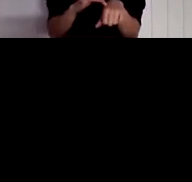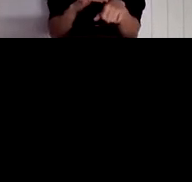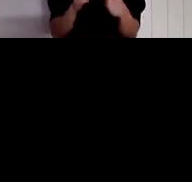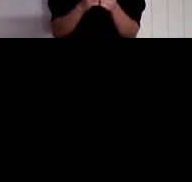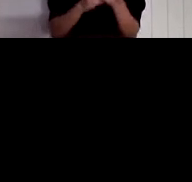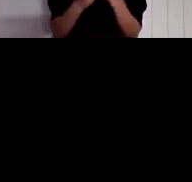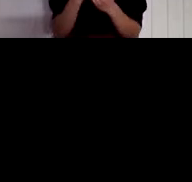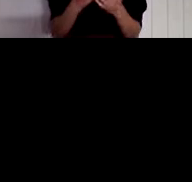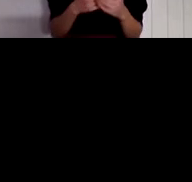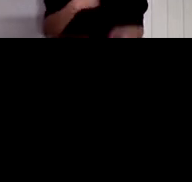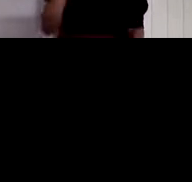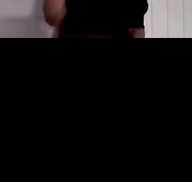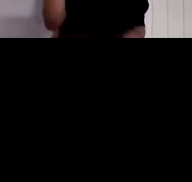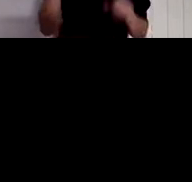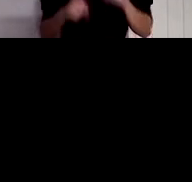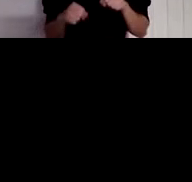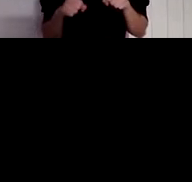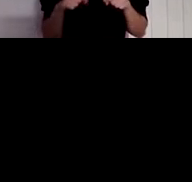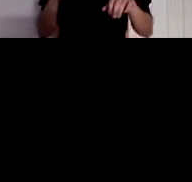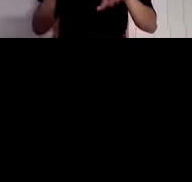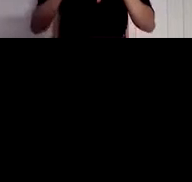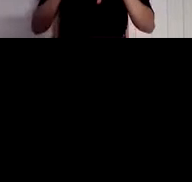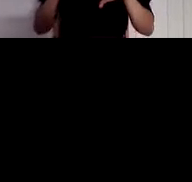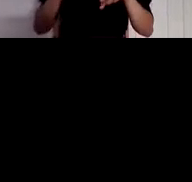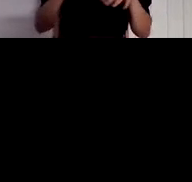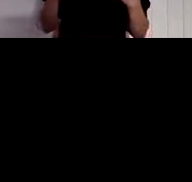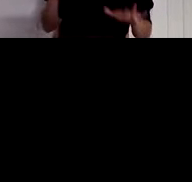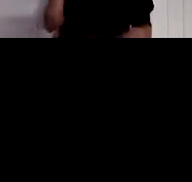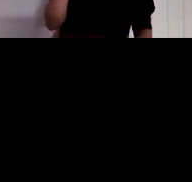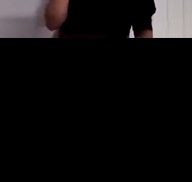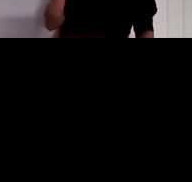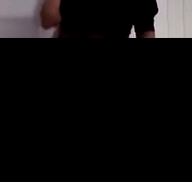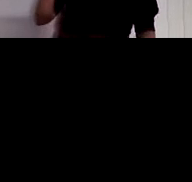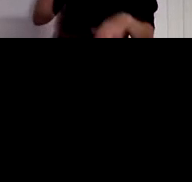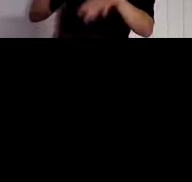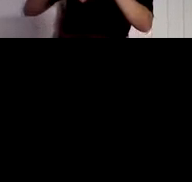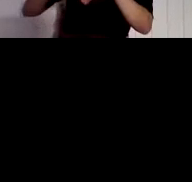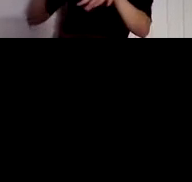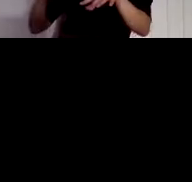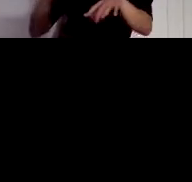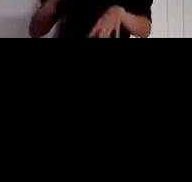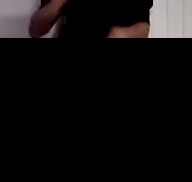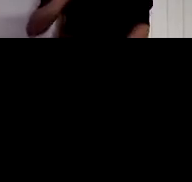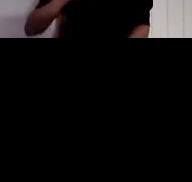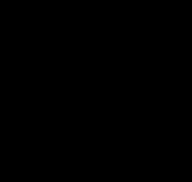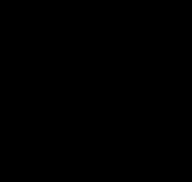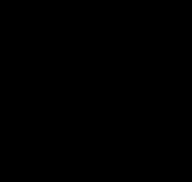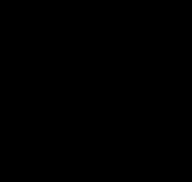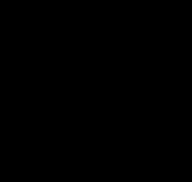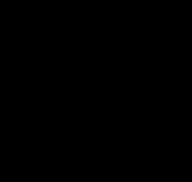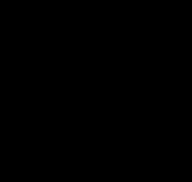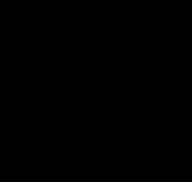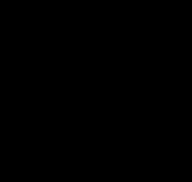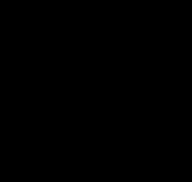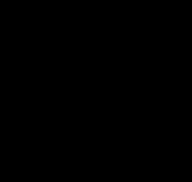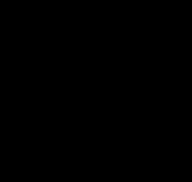sting because I've watched them sting shrimp in, in my dish. So they're very, I was like, they do want to eat. So for sure.